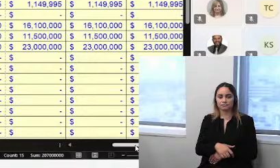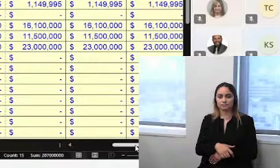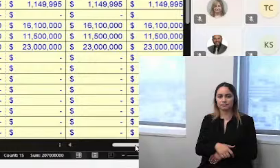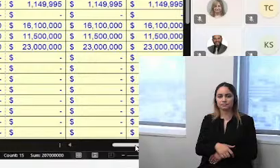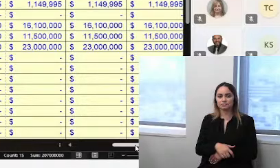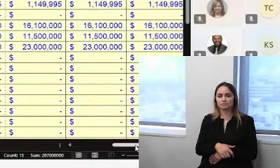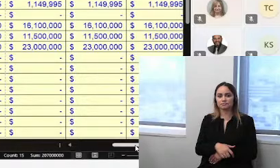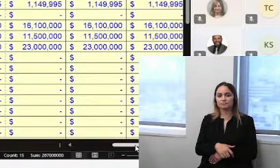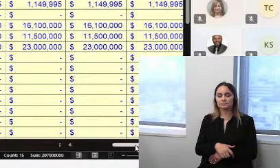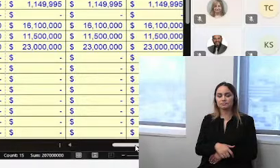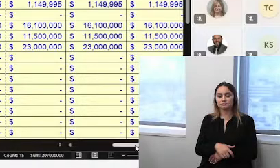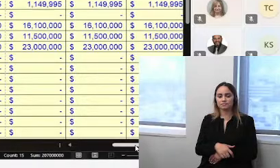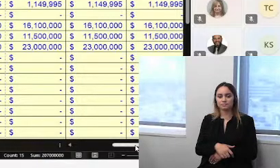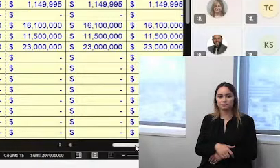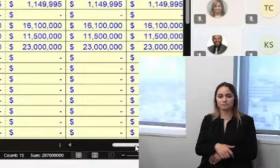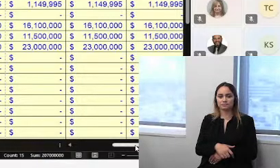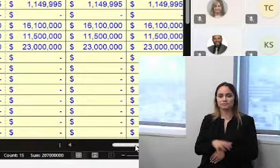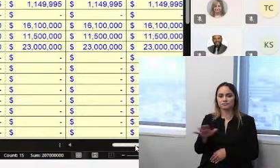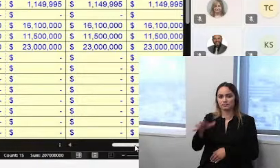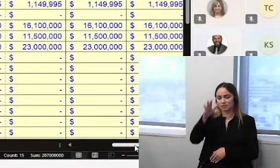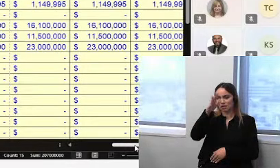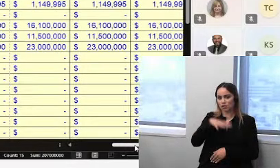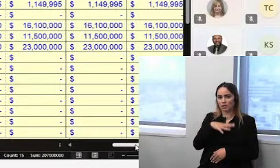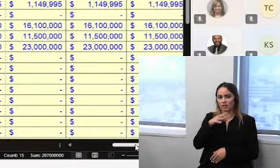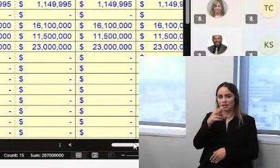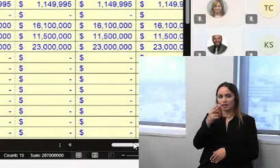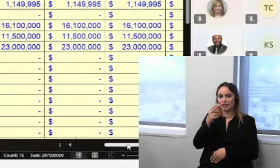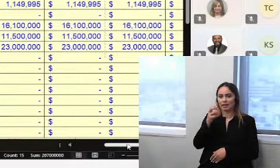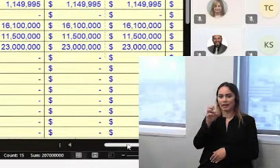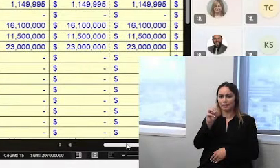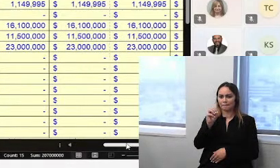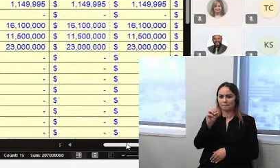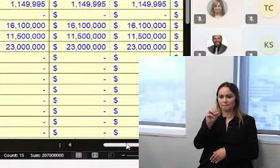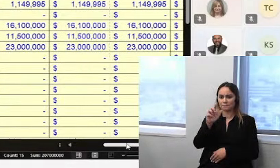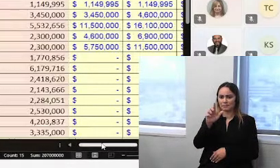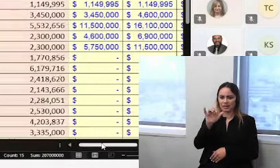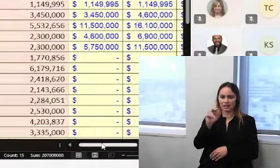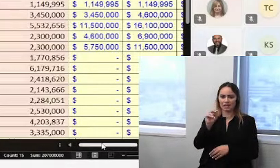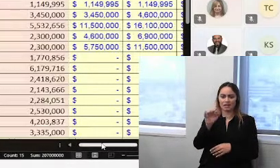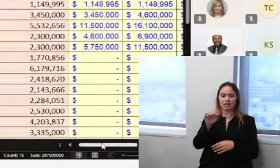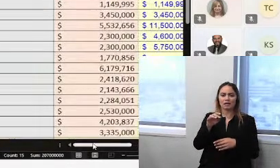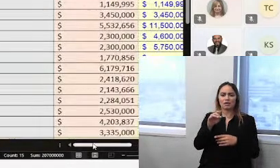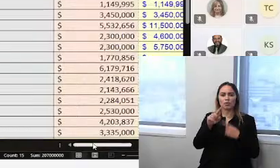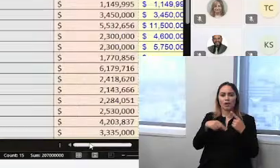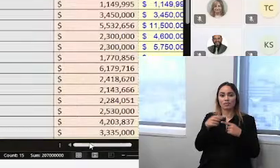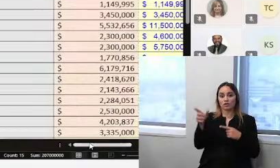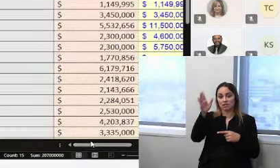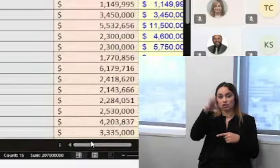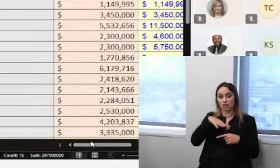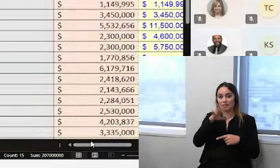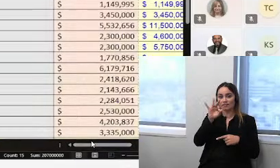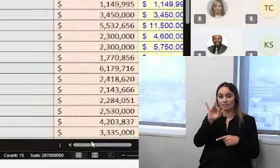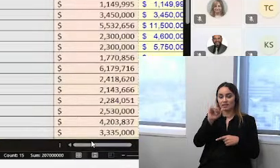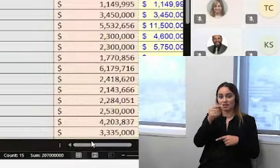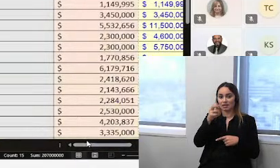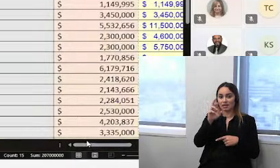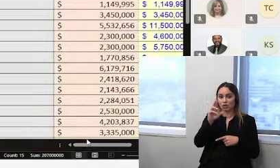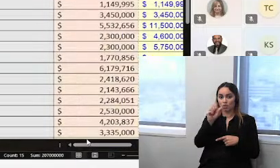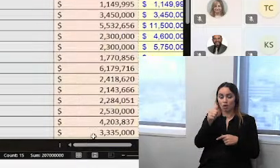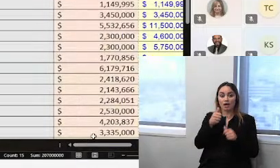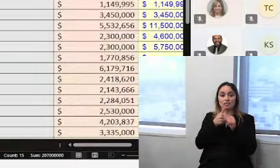Mr. Hempling, when Mr. Figueroa answers the question from a regulatory standpoint, I would like for him to